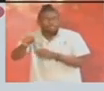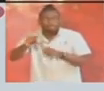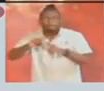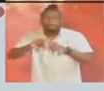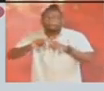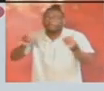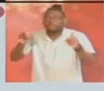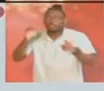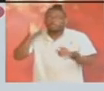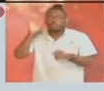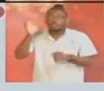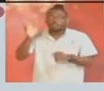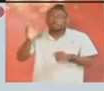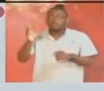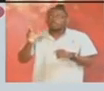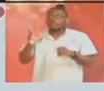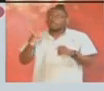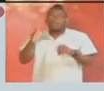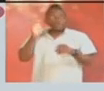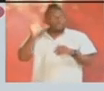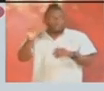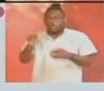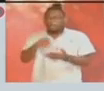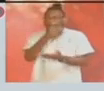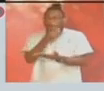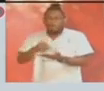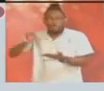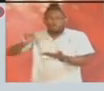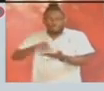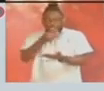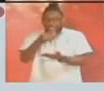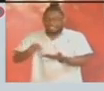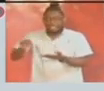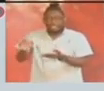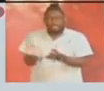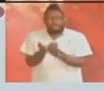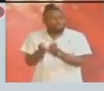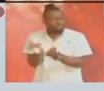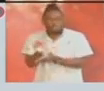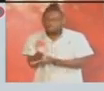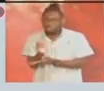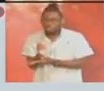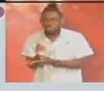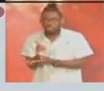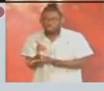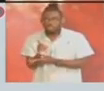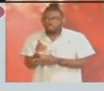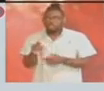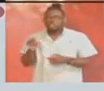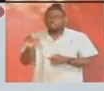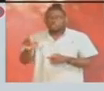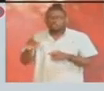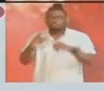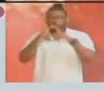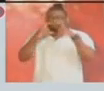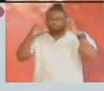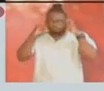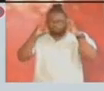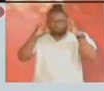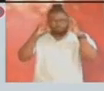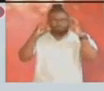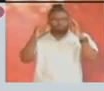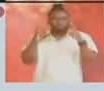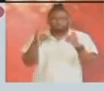no music on boats, to make sure that masking can be maintained on